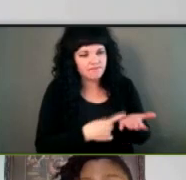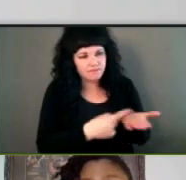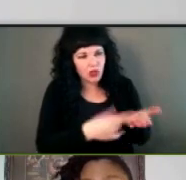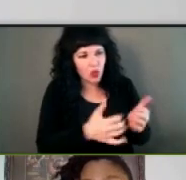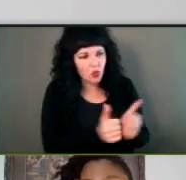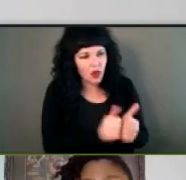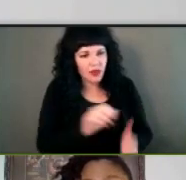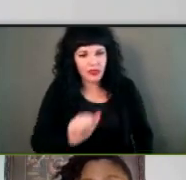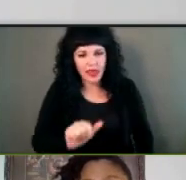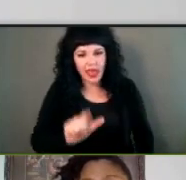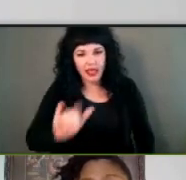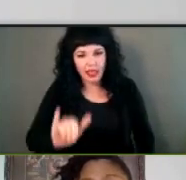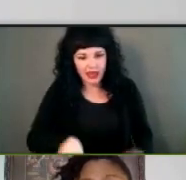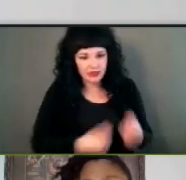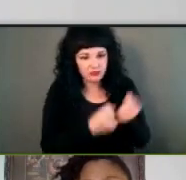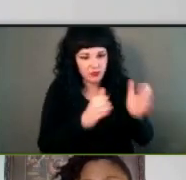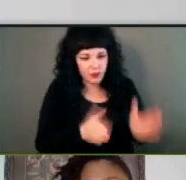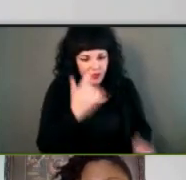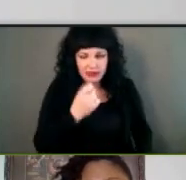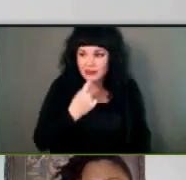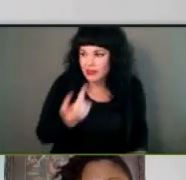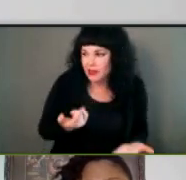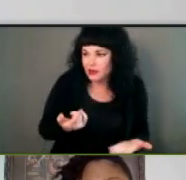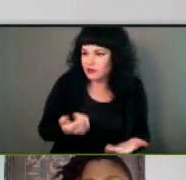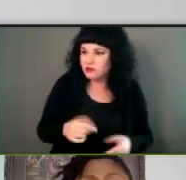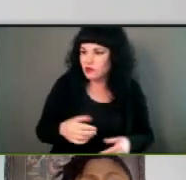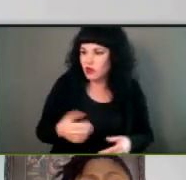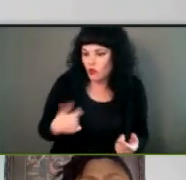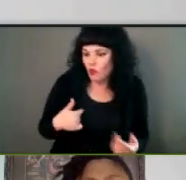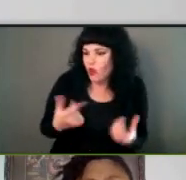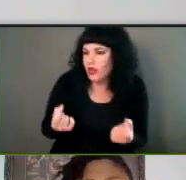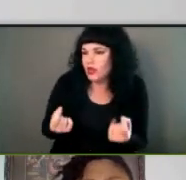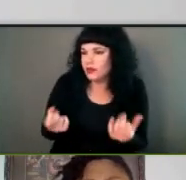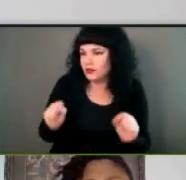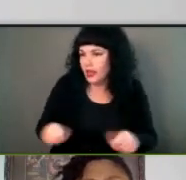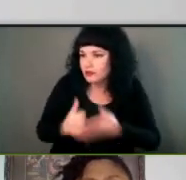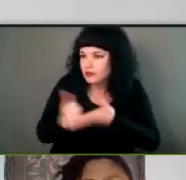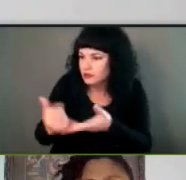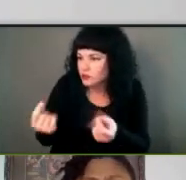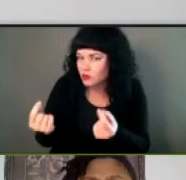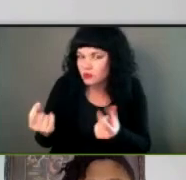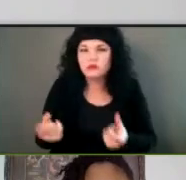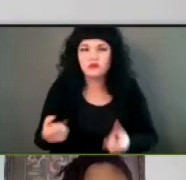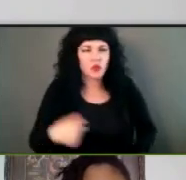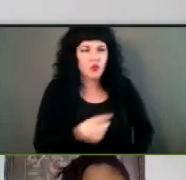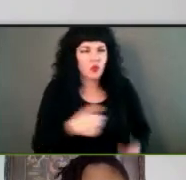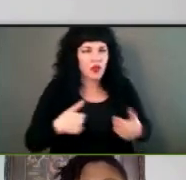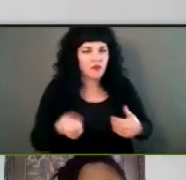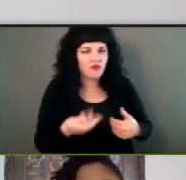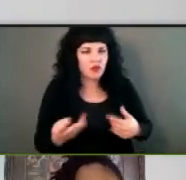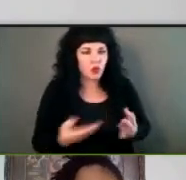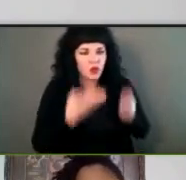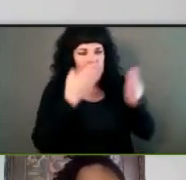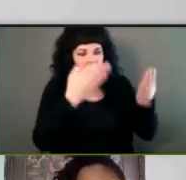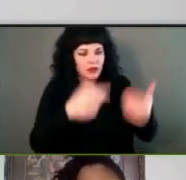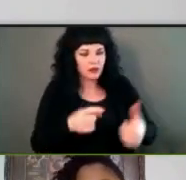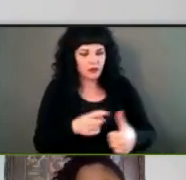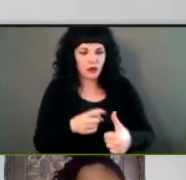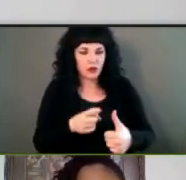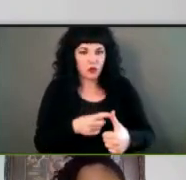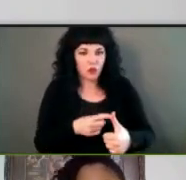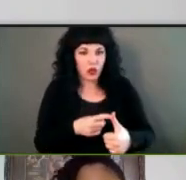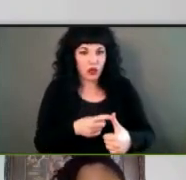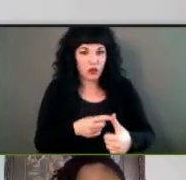we collectively would like to share a few recommendations. Number one, in writing, answer this question